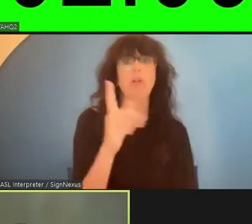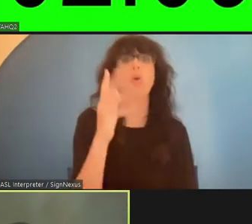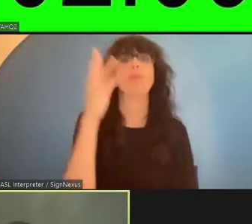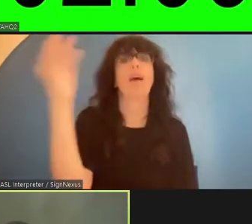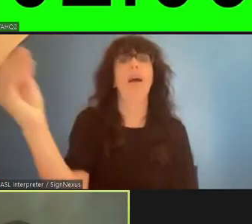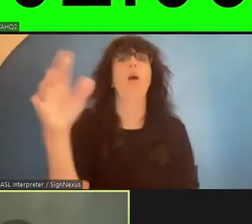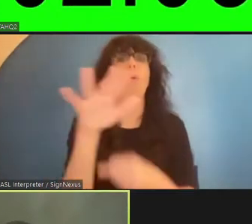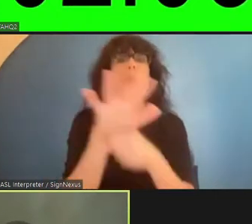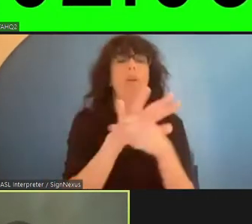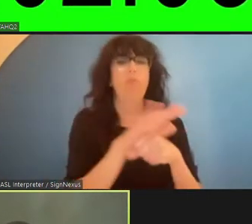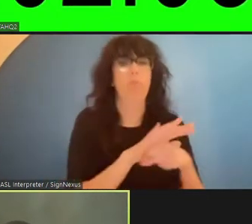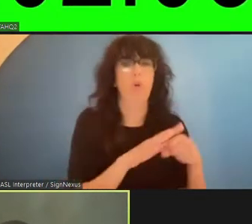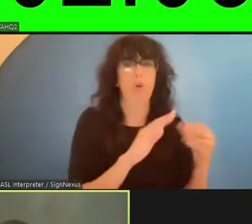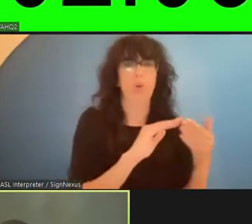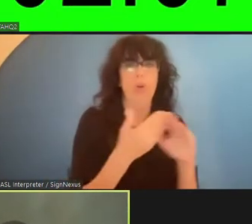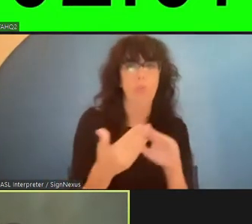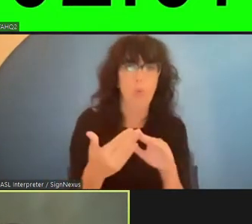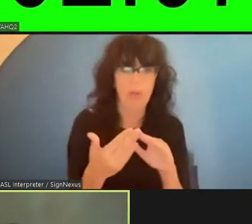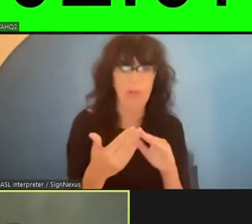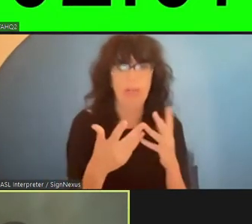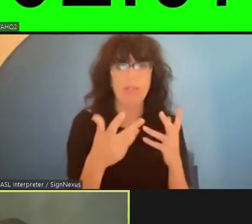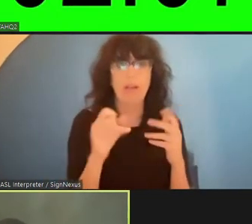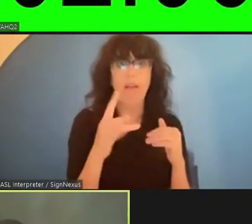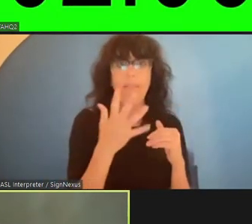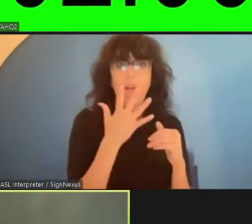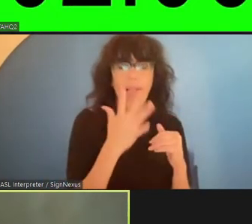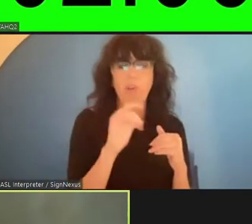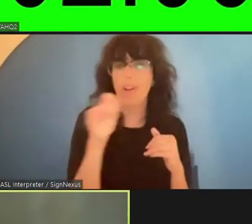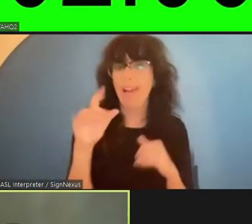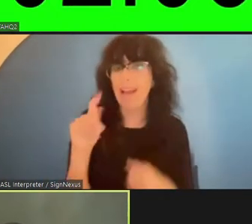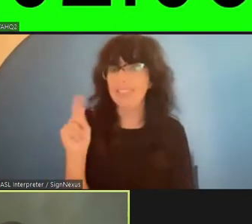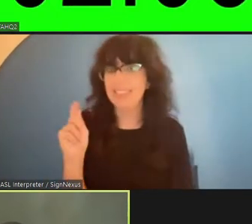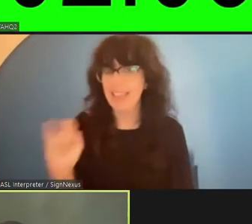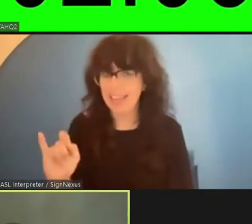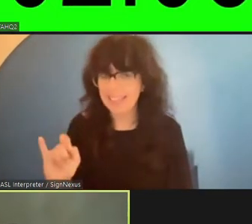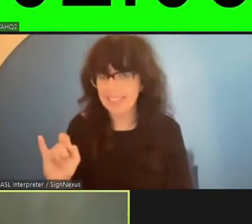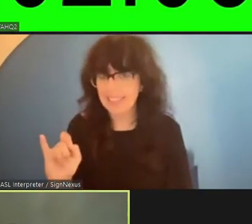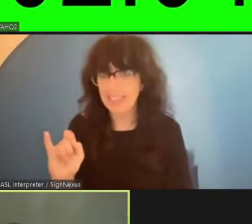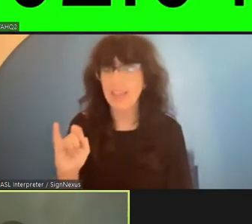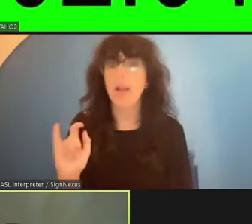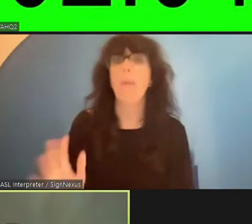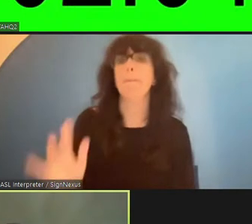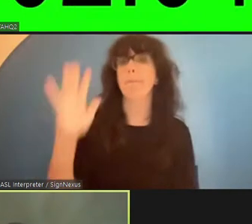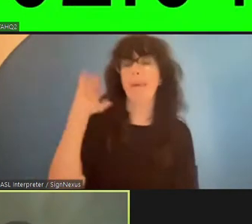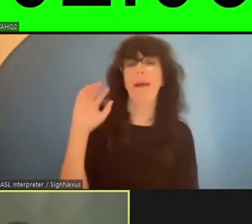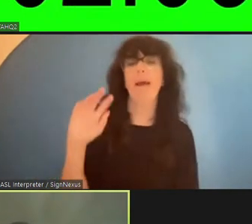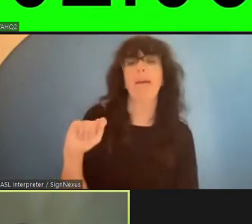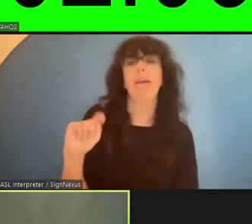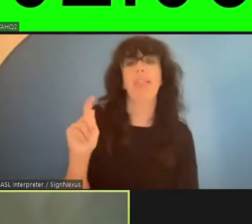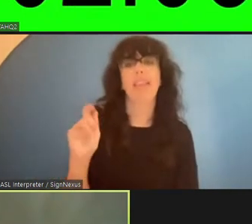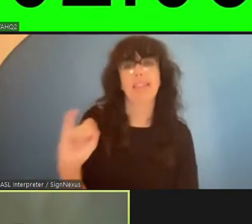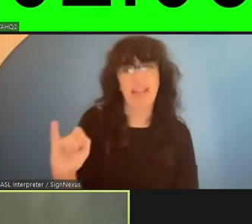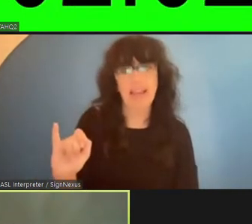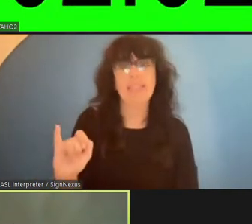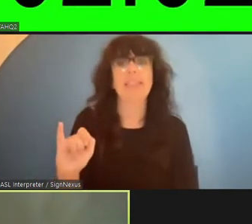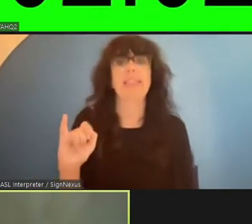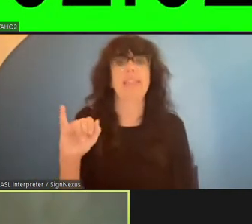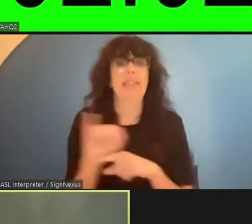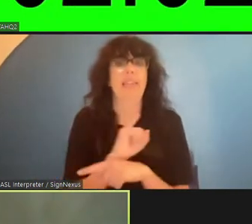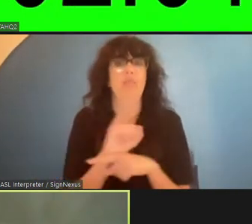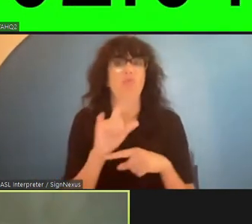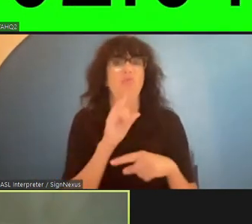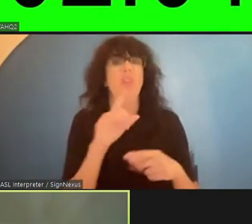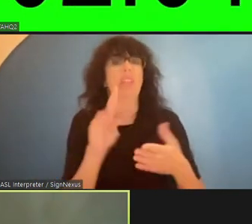color not taxis and there was a time and still probably when the taxi industry regularly discriminate